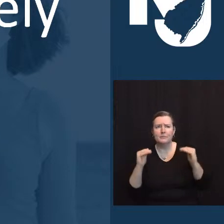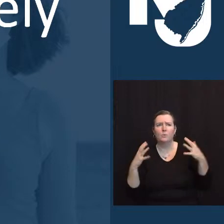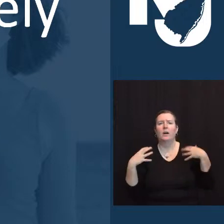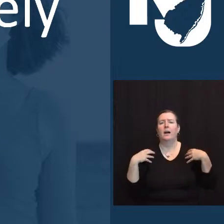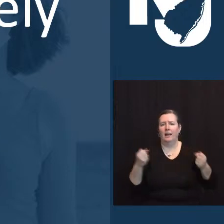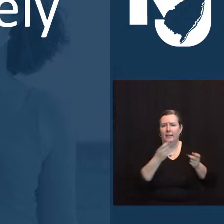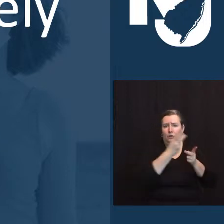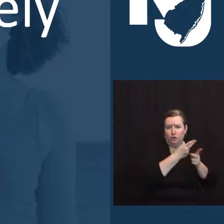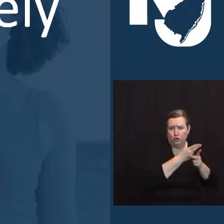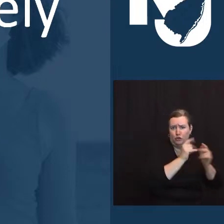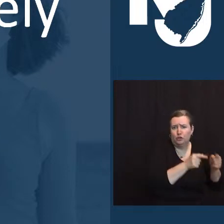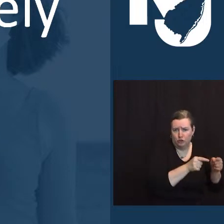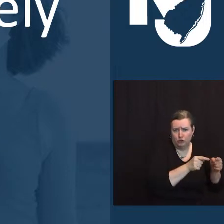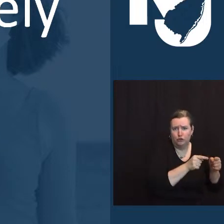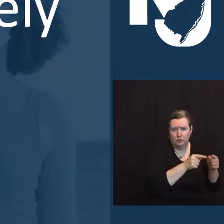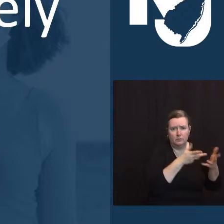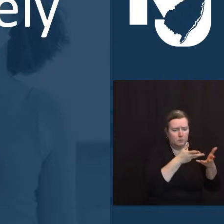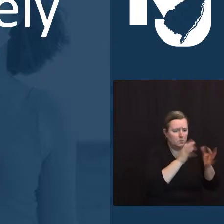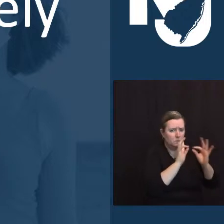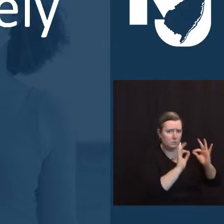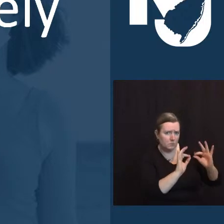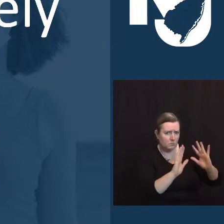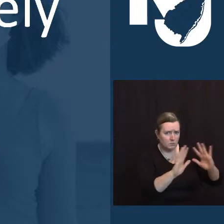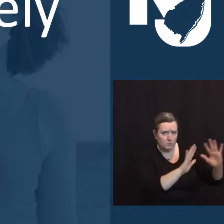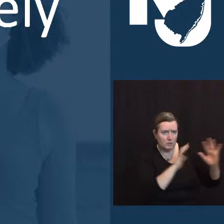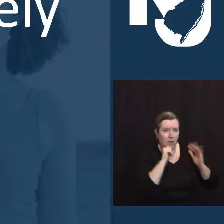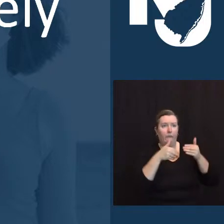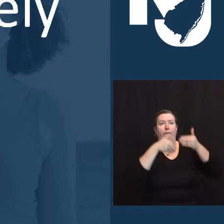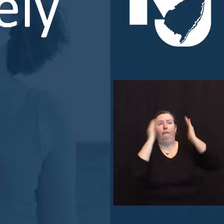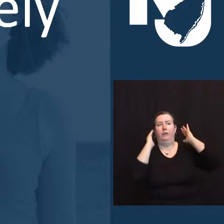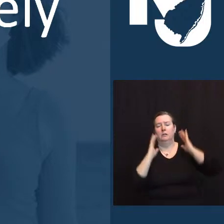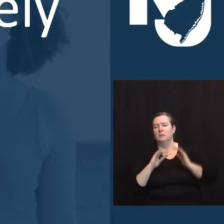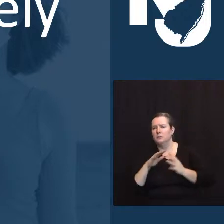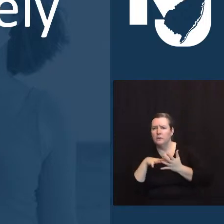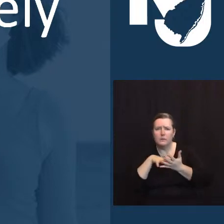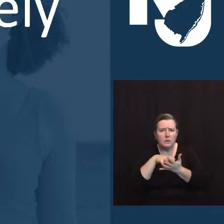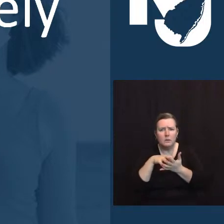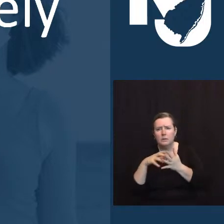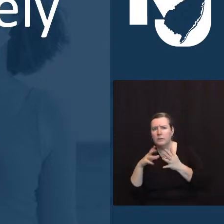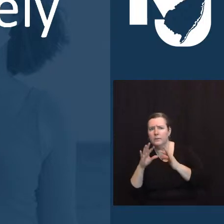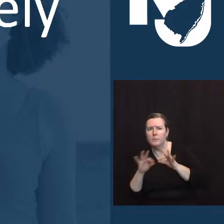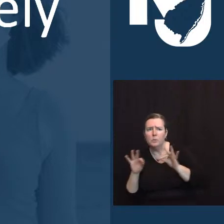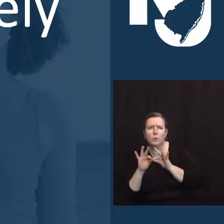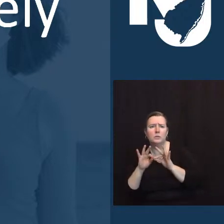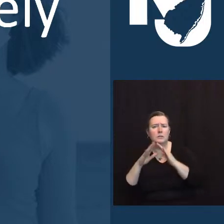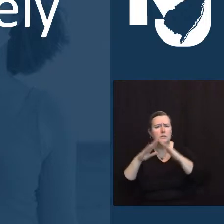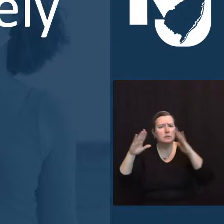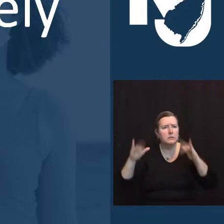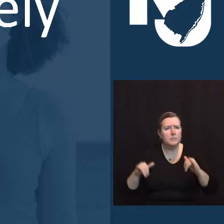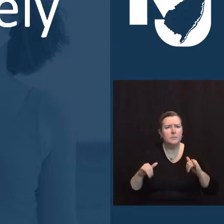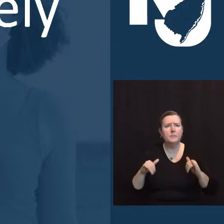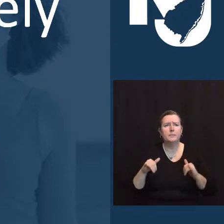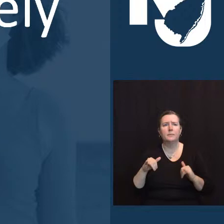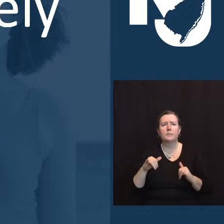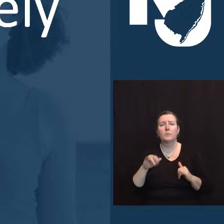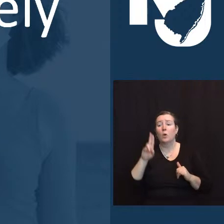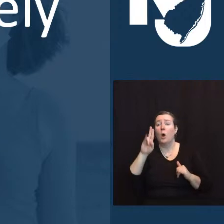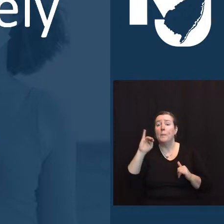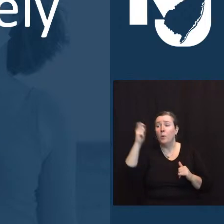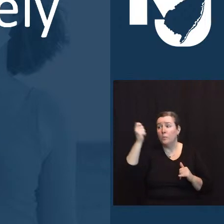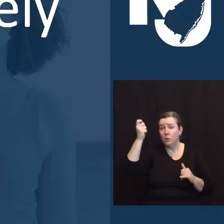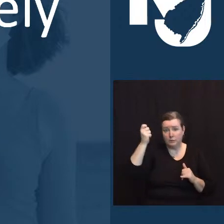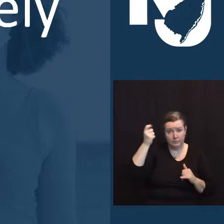exposed, and to shore up the weaknesses in vital systems like unemployment that millions of New Jerseyans have relied upon at one point or